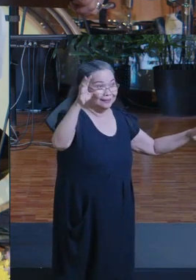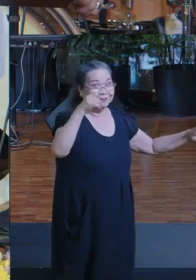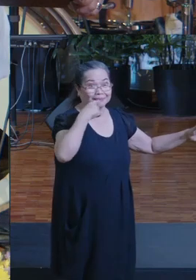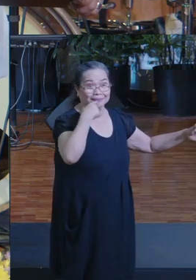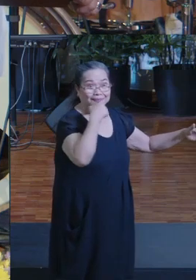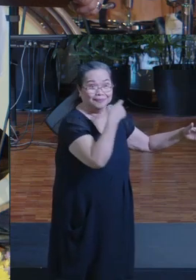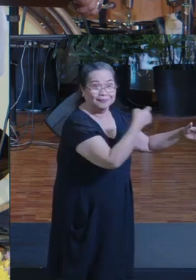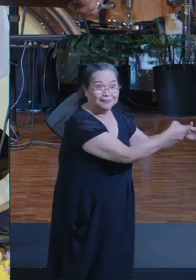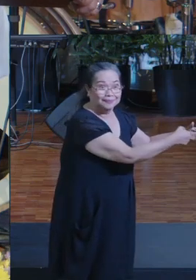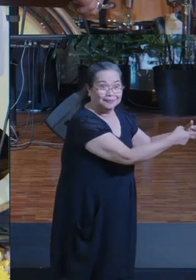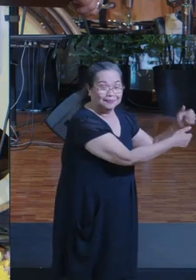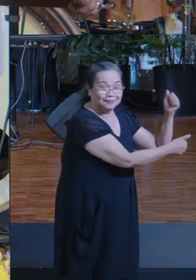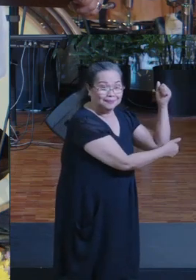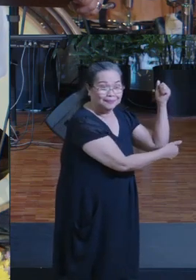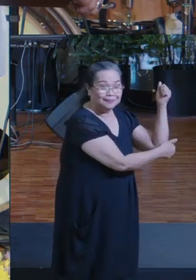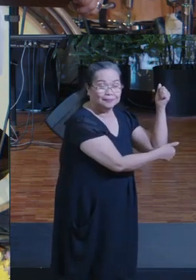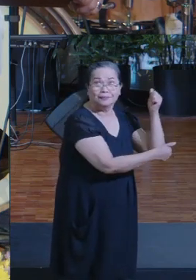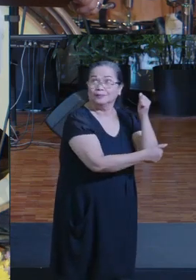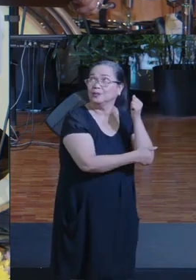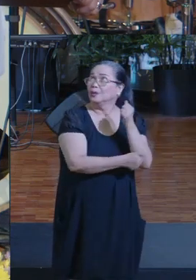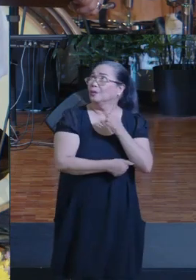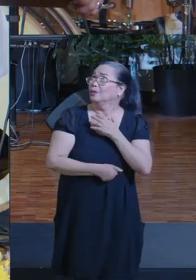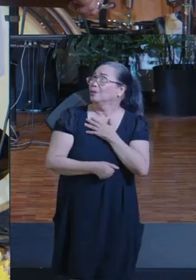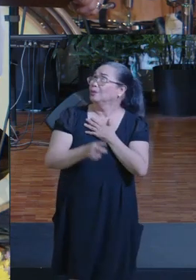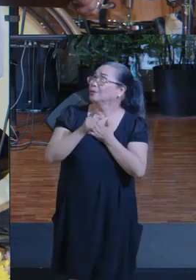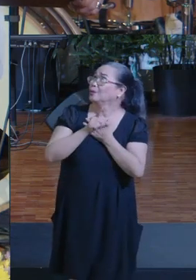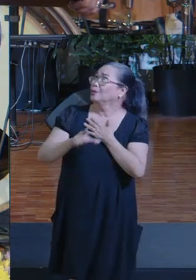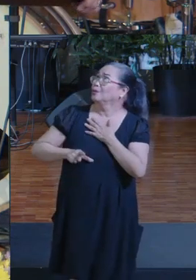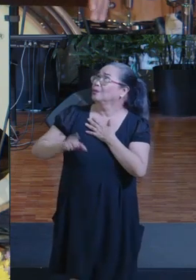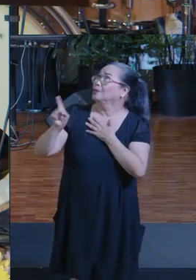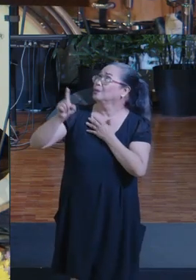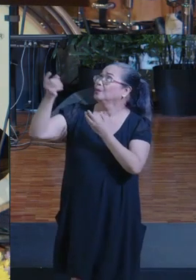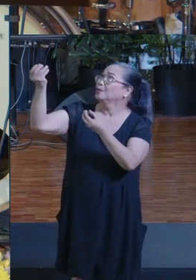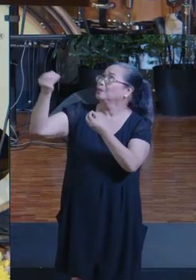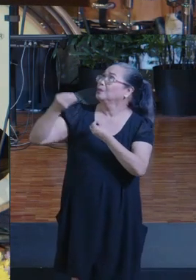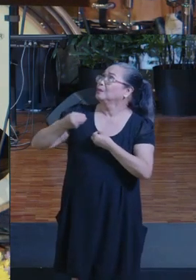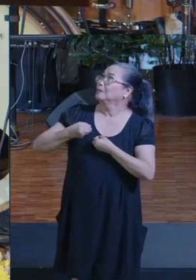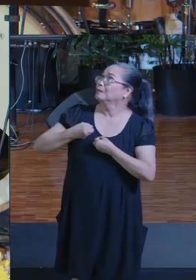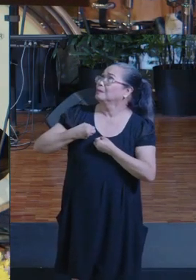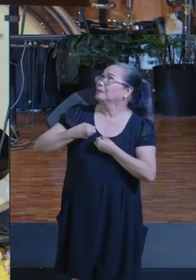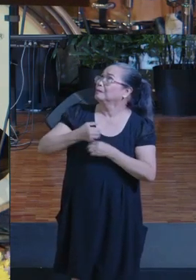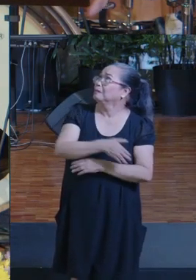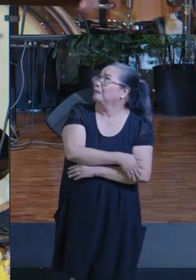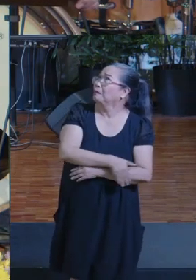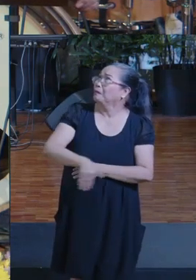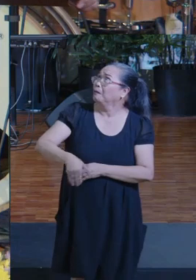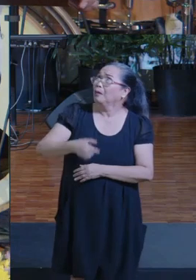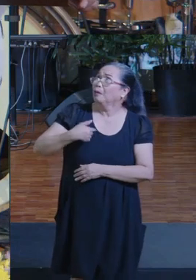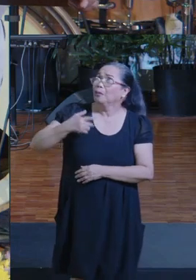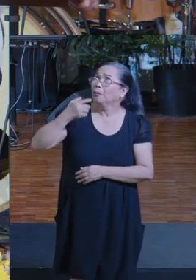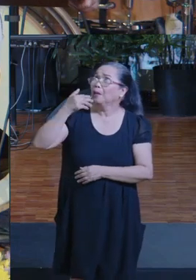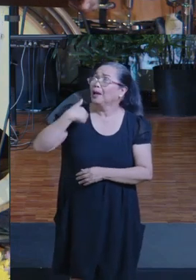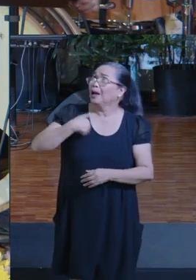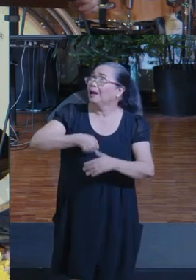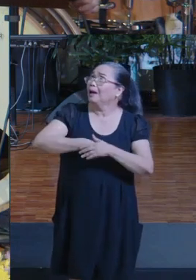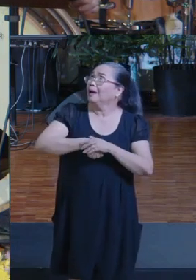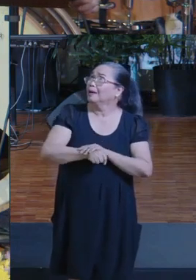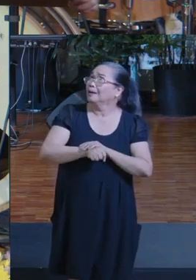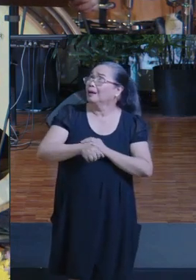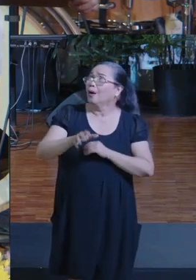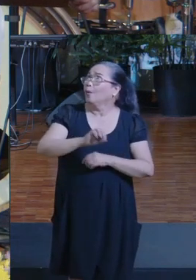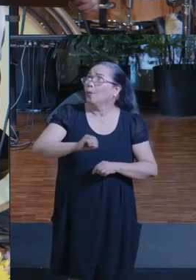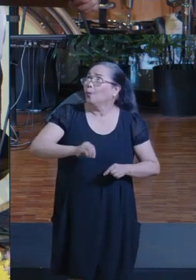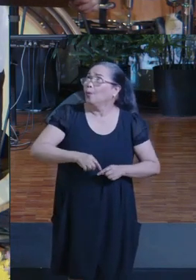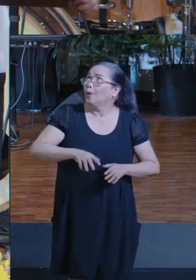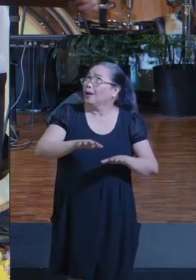Genesis. But Abraham said, "O Lord God, what will you give me? For I continue childless, and the heir of my house is Eliezer of